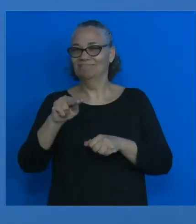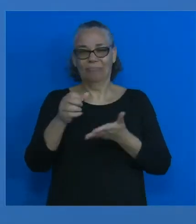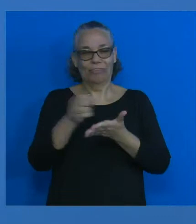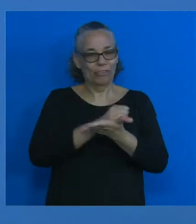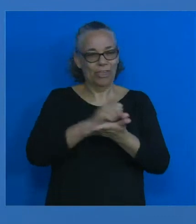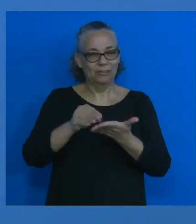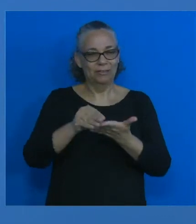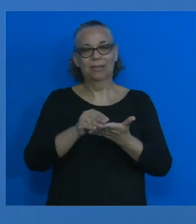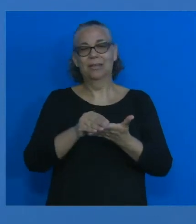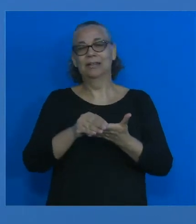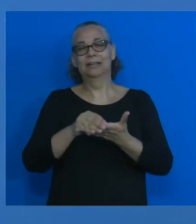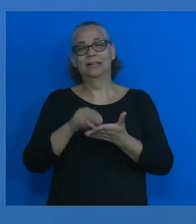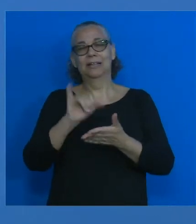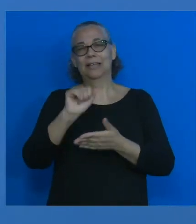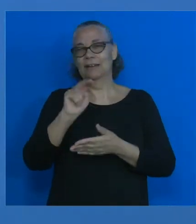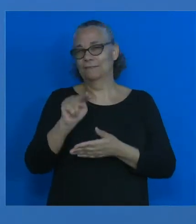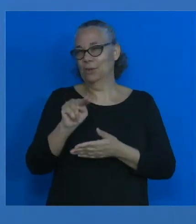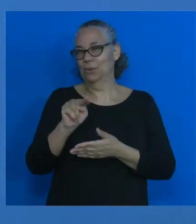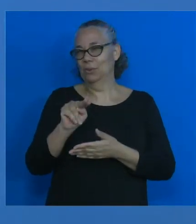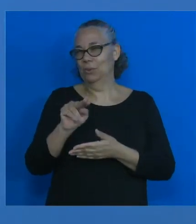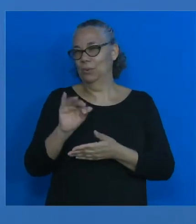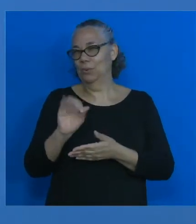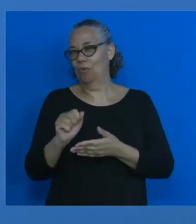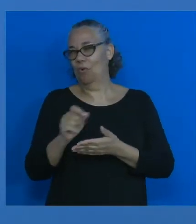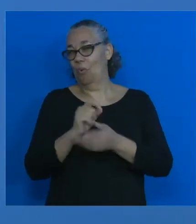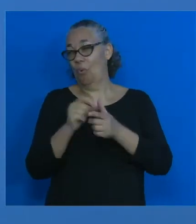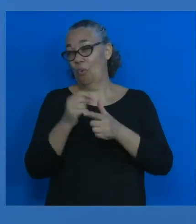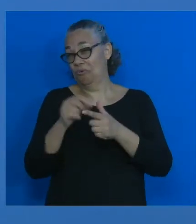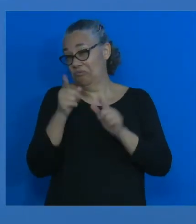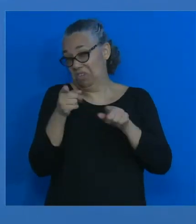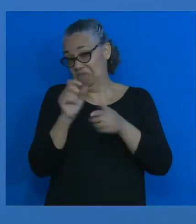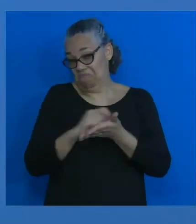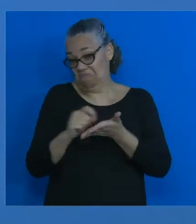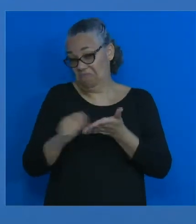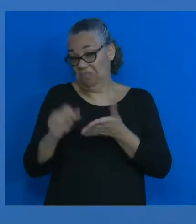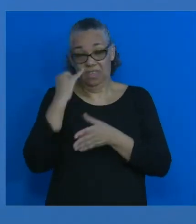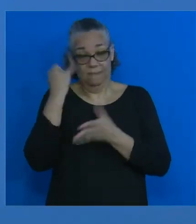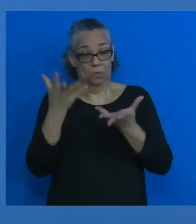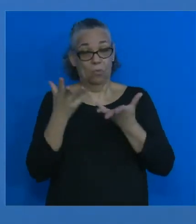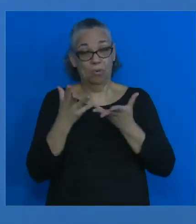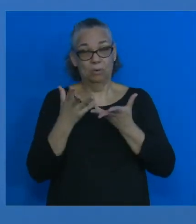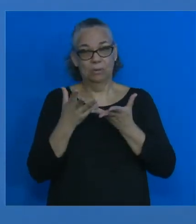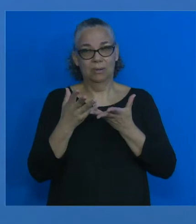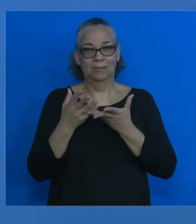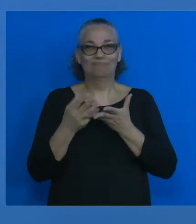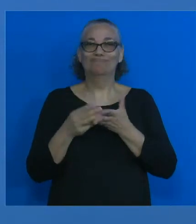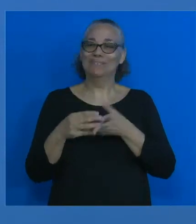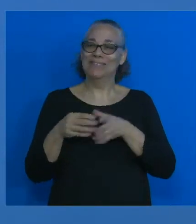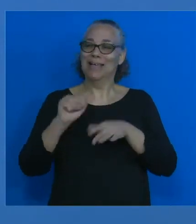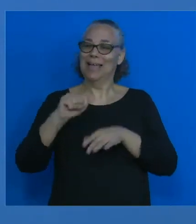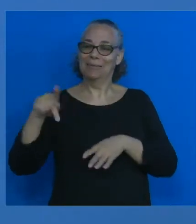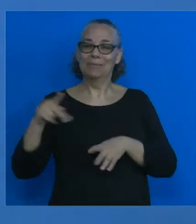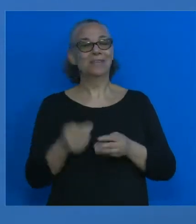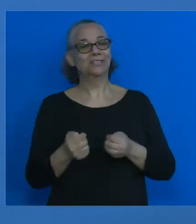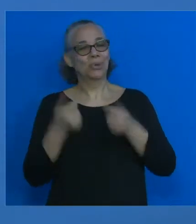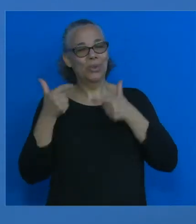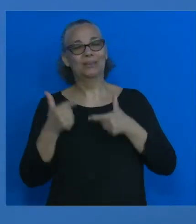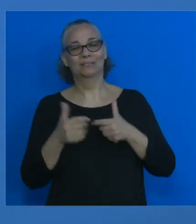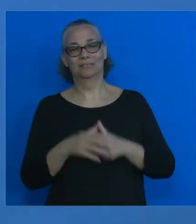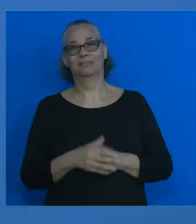or you can elect, if you wish, to write your information down still. But this is a way to make it happen a little bit more quickly.